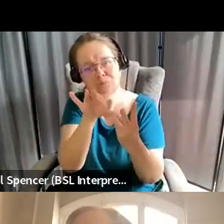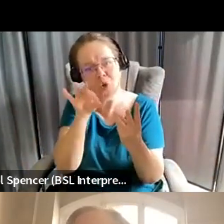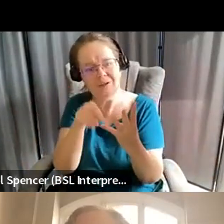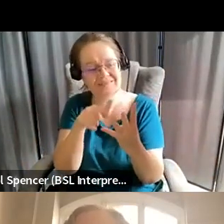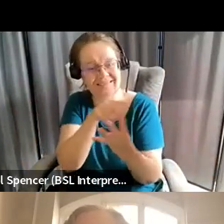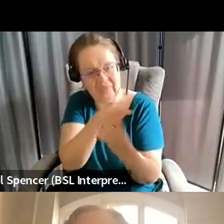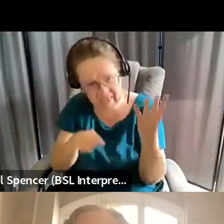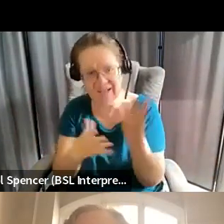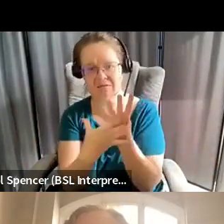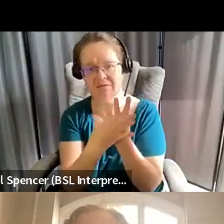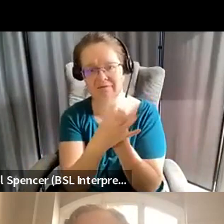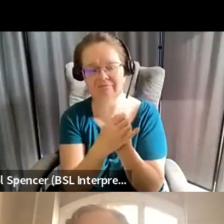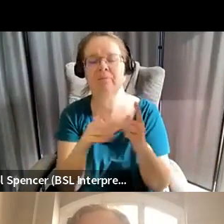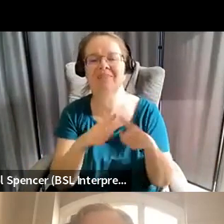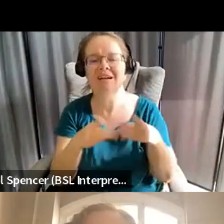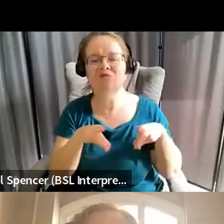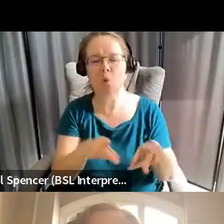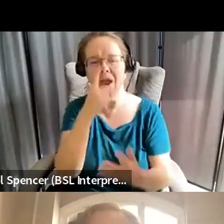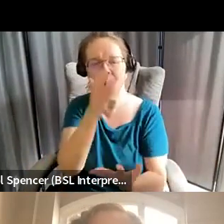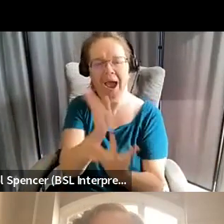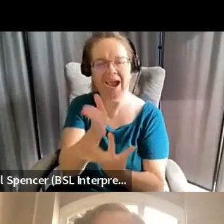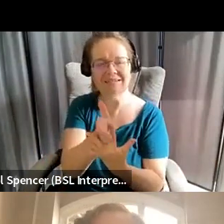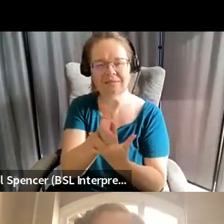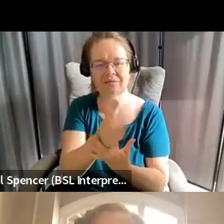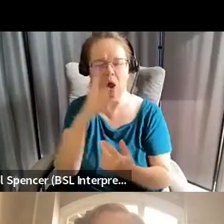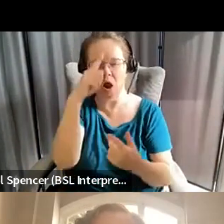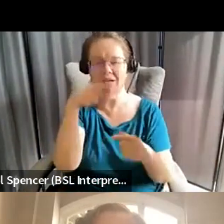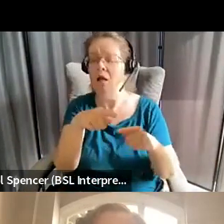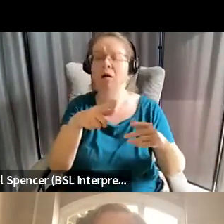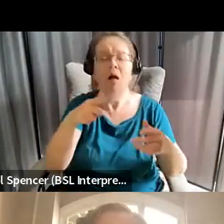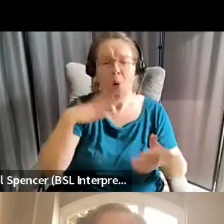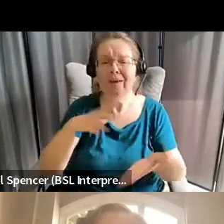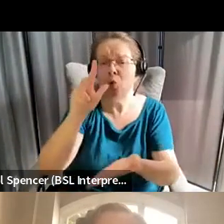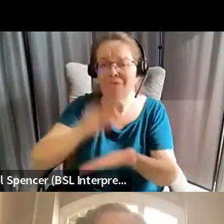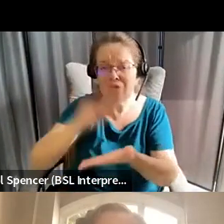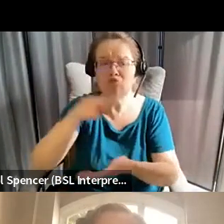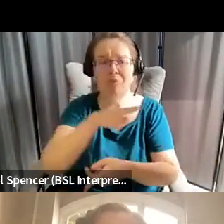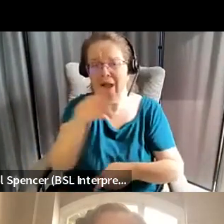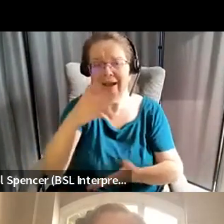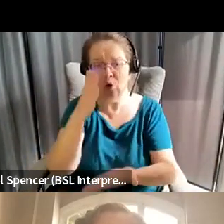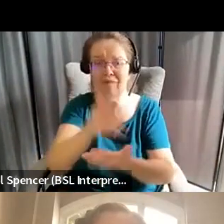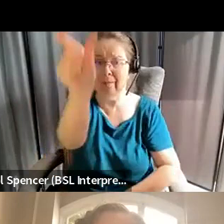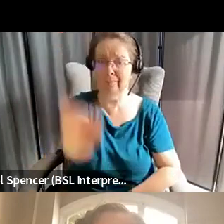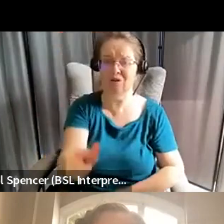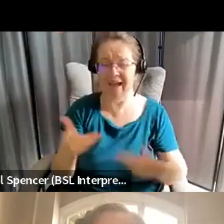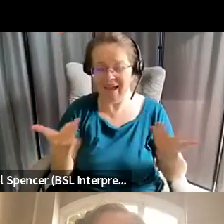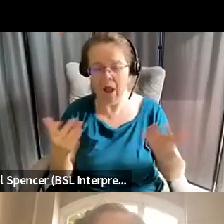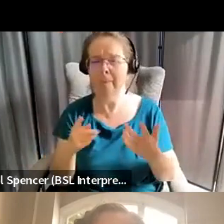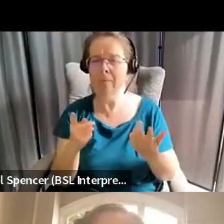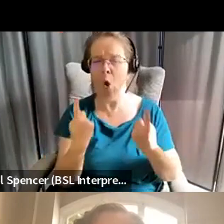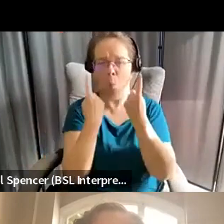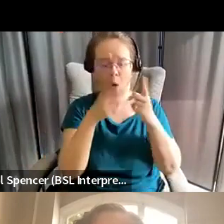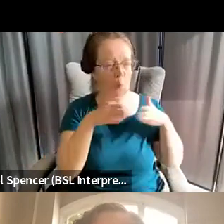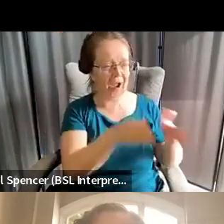it more accessible, is give different ways to understand. Websites need to verify that you're a human, but like, give people different ways of doing that, perhaps, rather